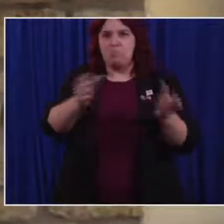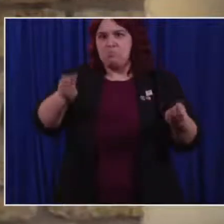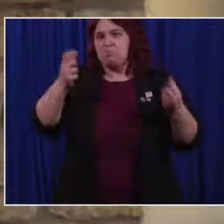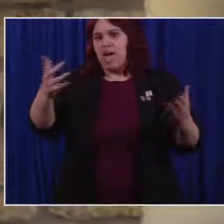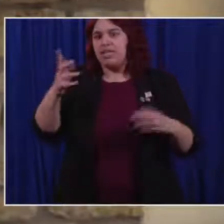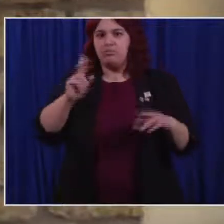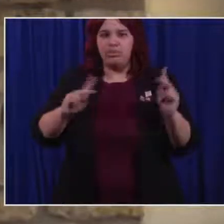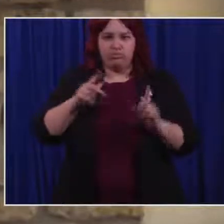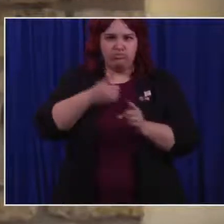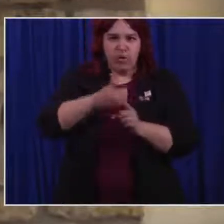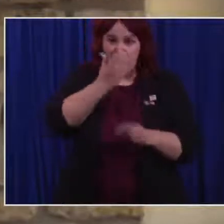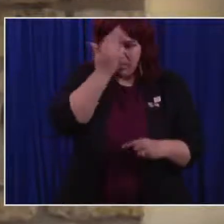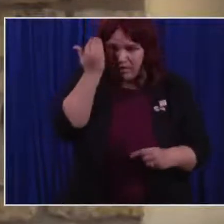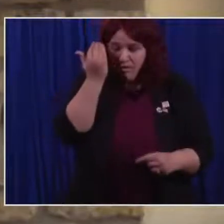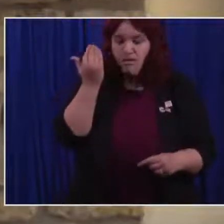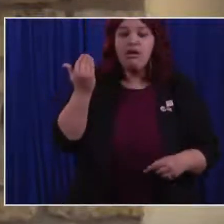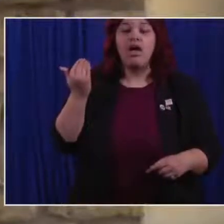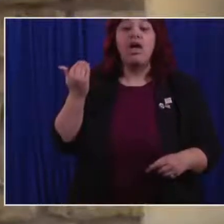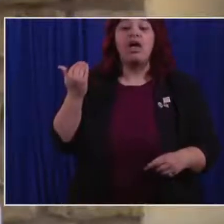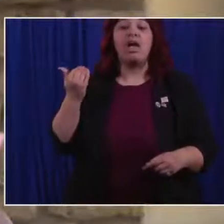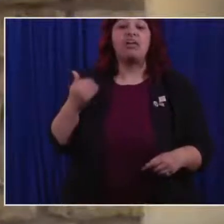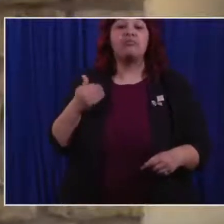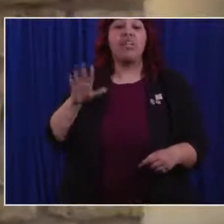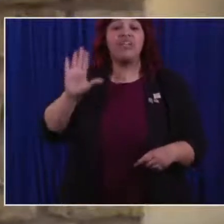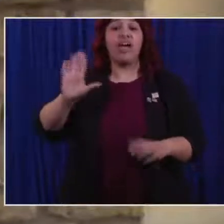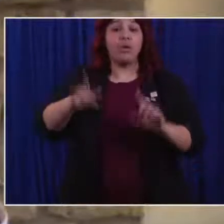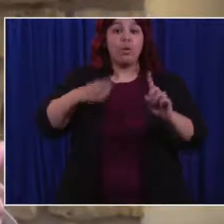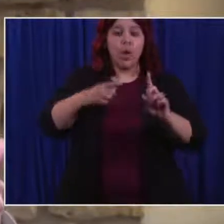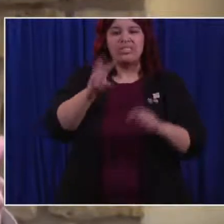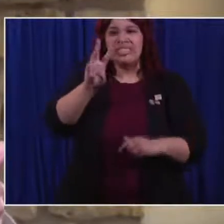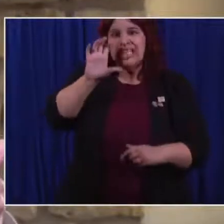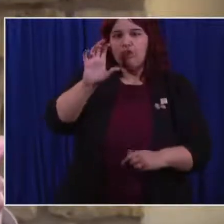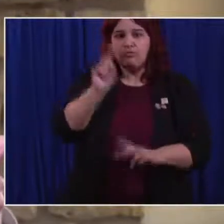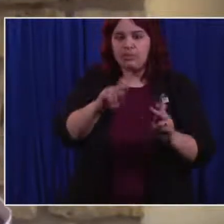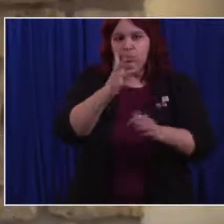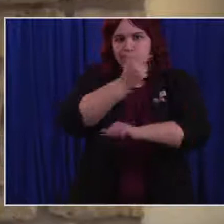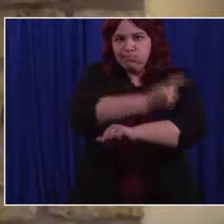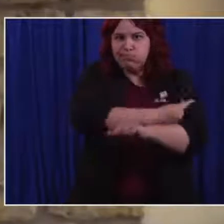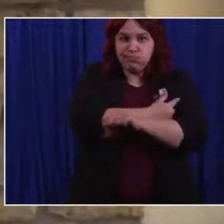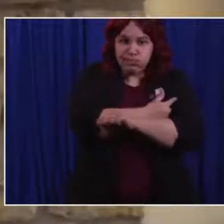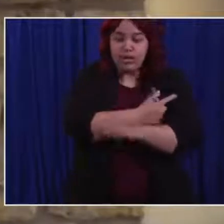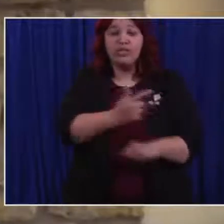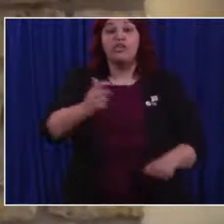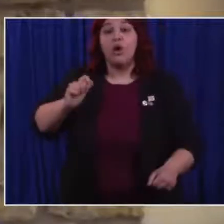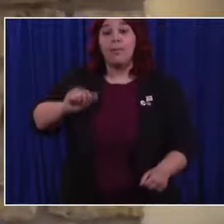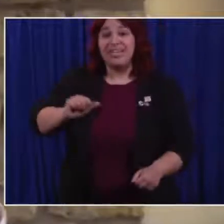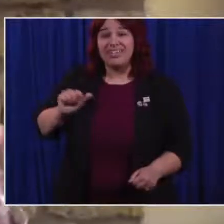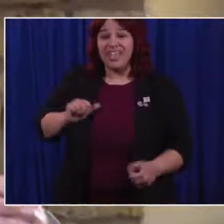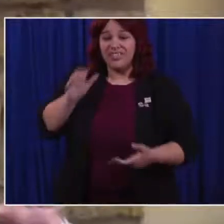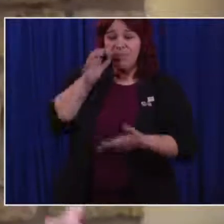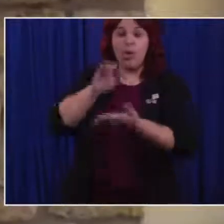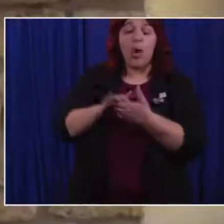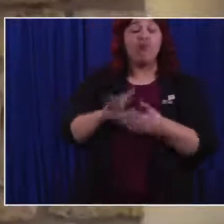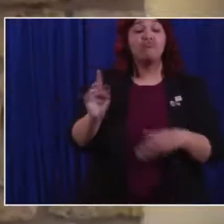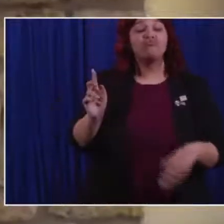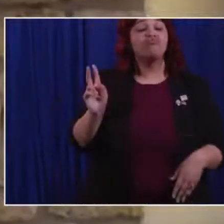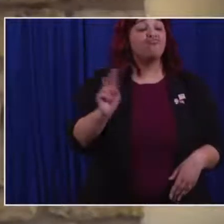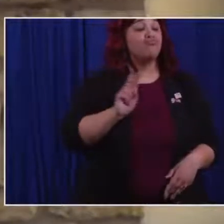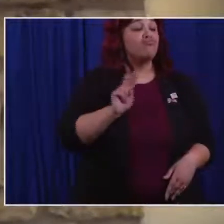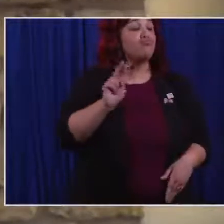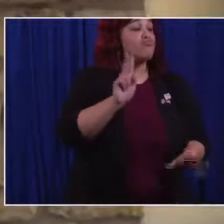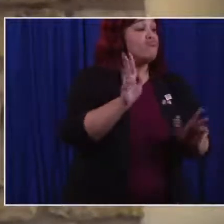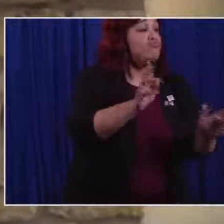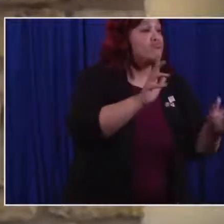there today. They were pulling them in, and I walked around, a friend and I walked around and said, I talked to the different people who were there and said,